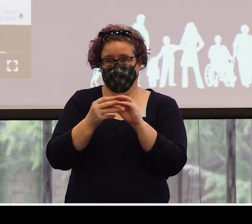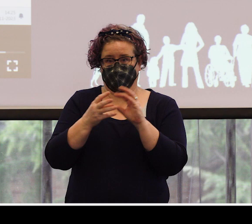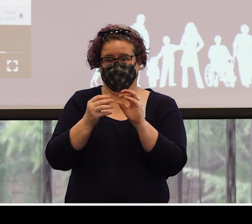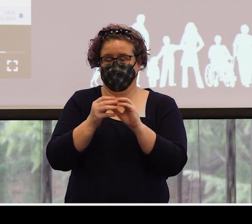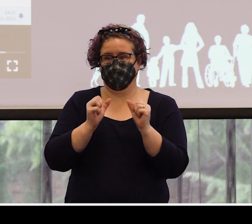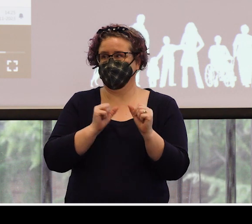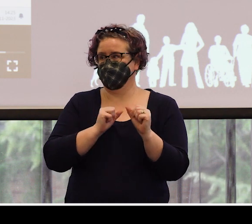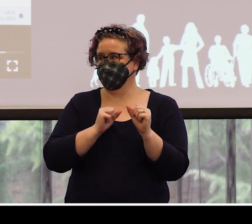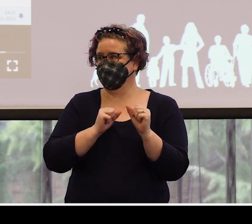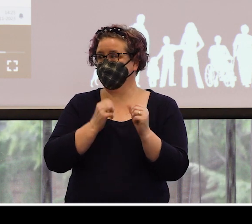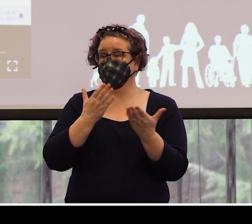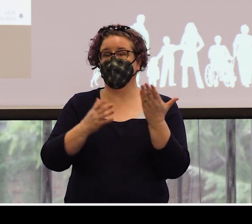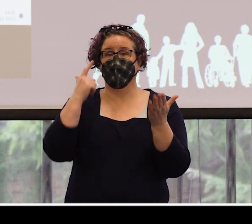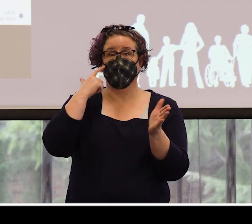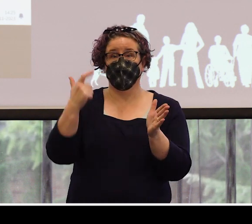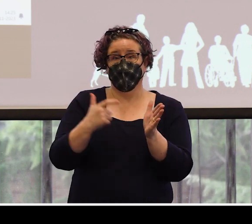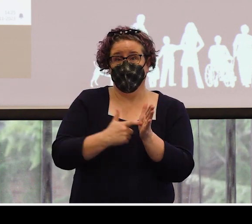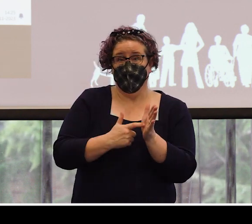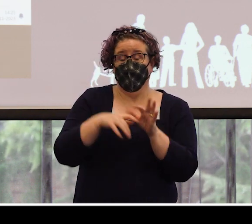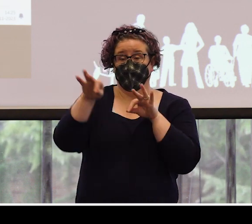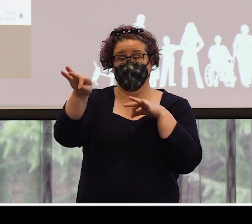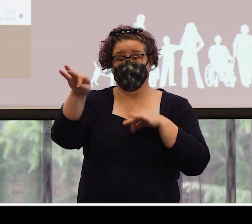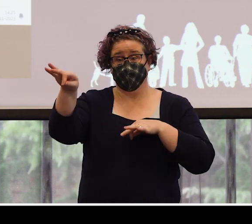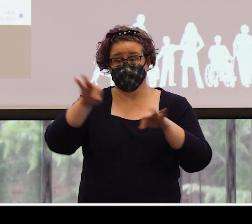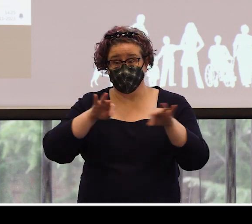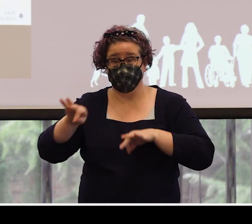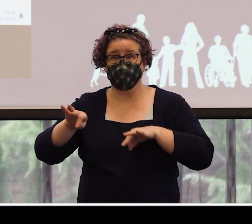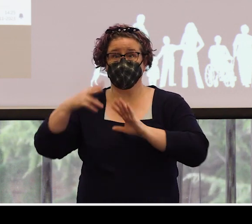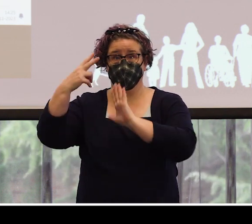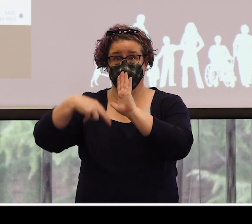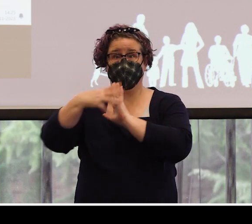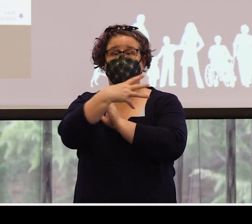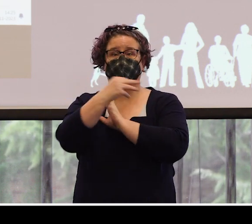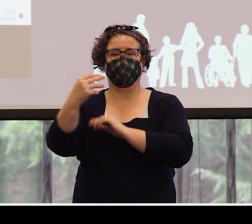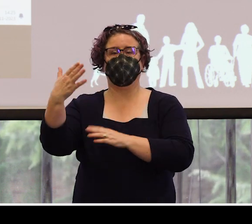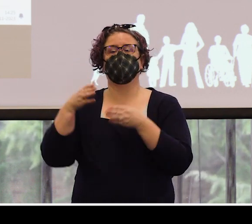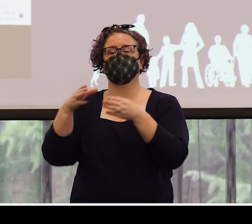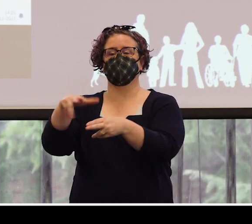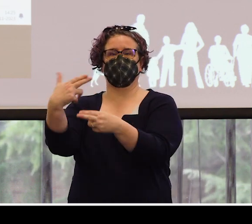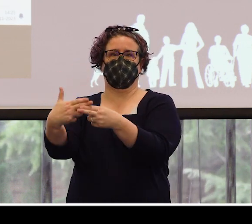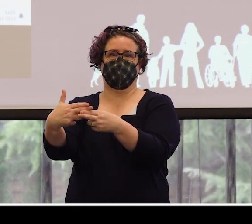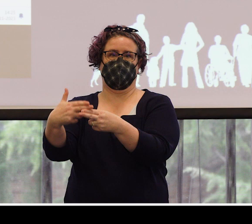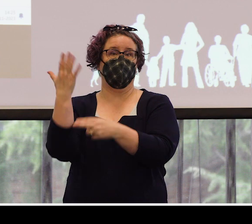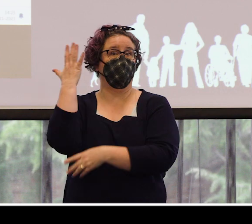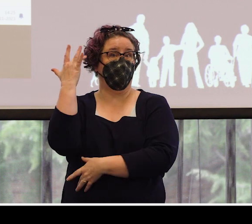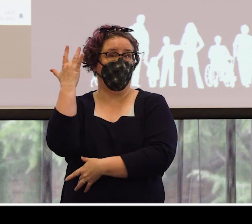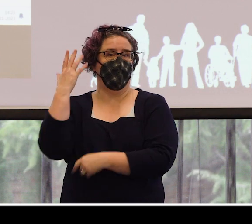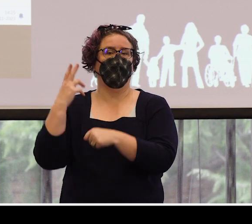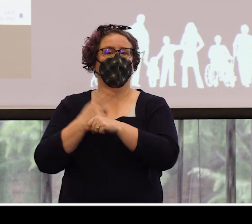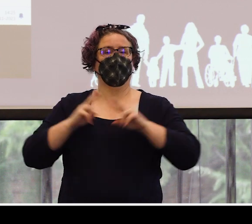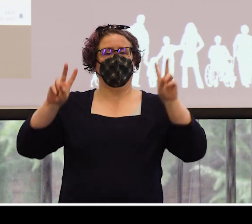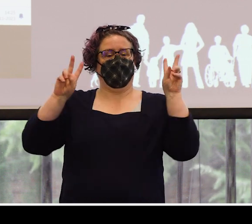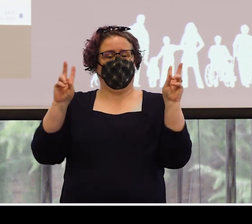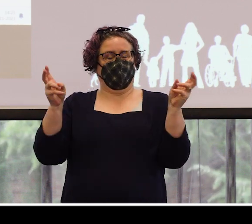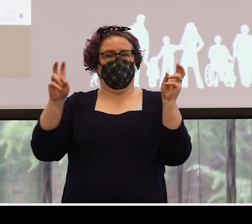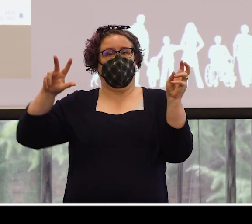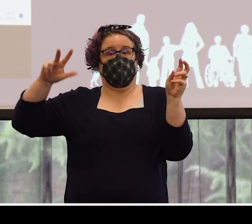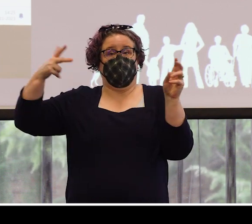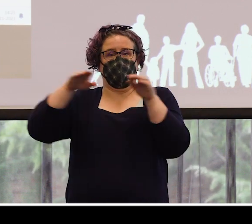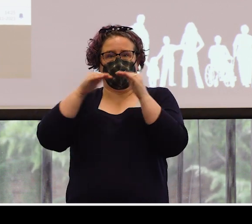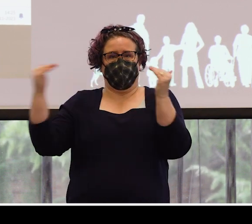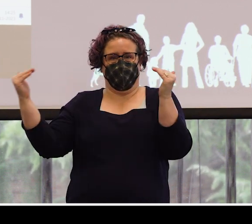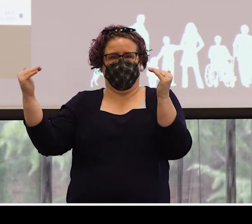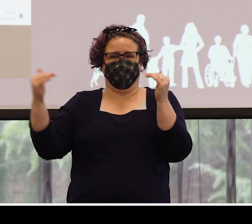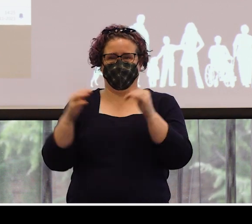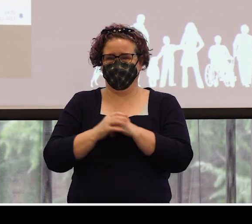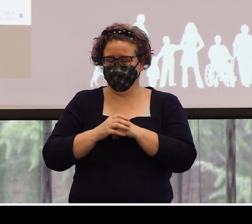Now you might have noticed that it's reading the direction and the street name. This is because I'm using the heading at the third level. Continue